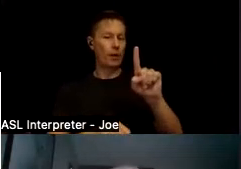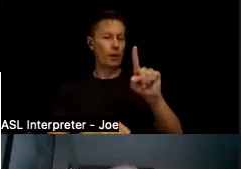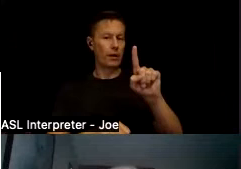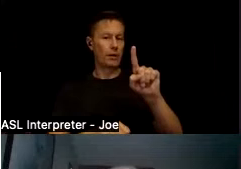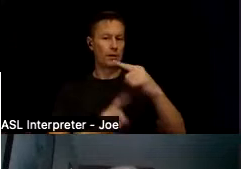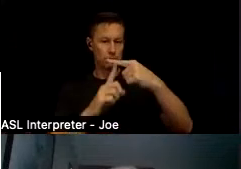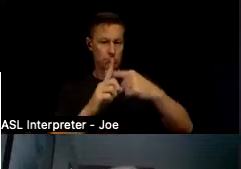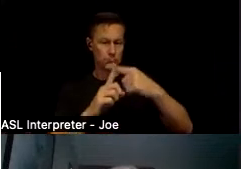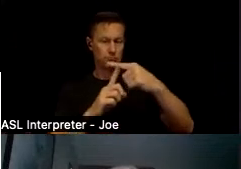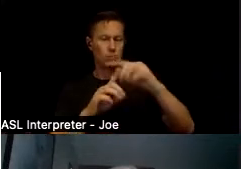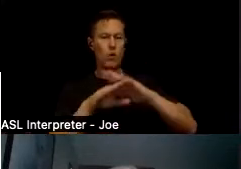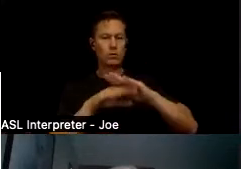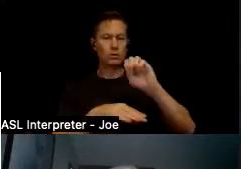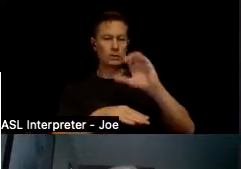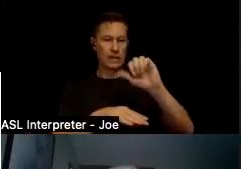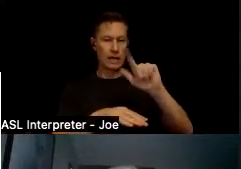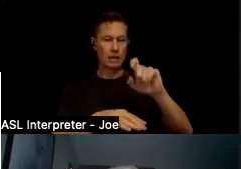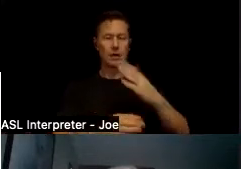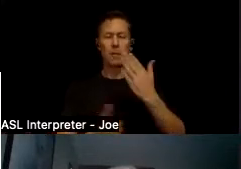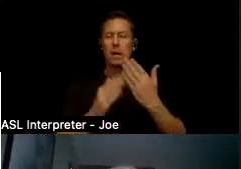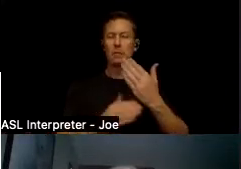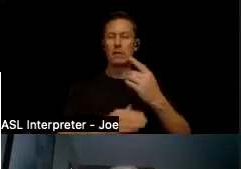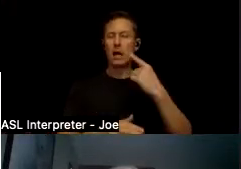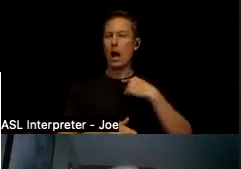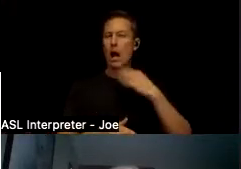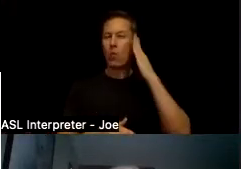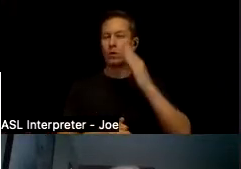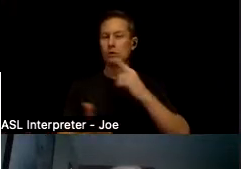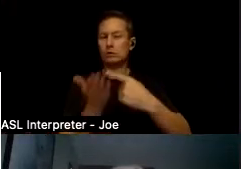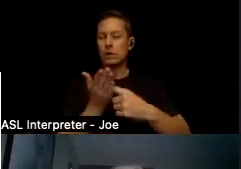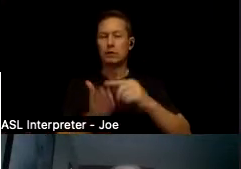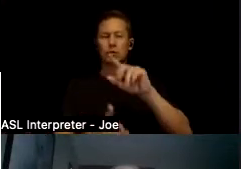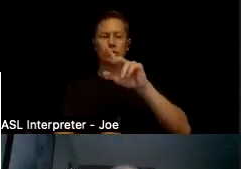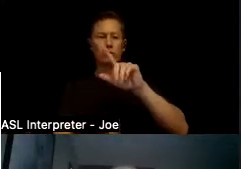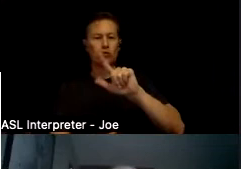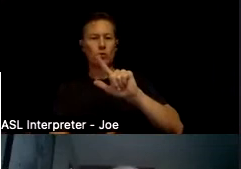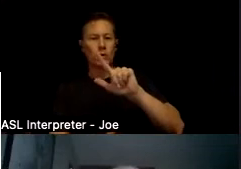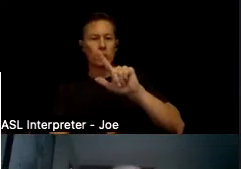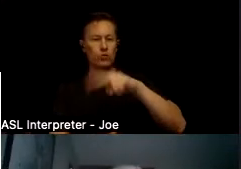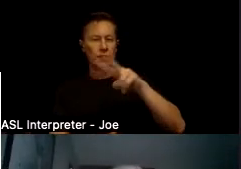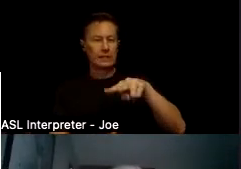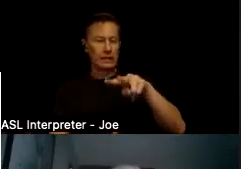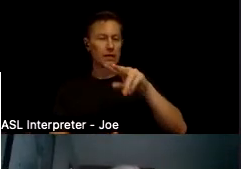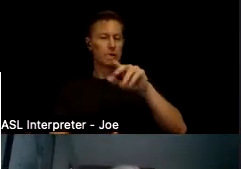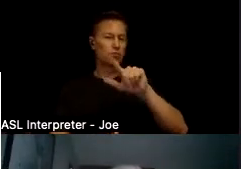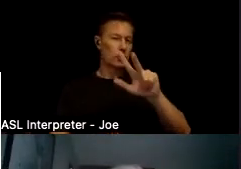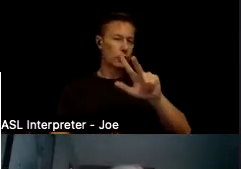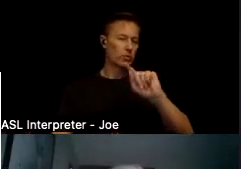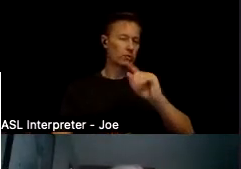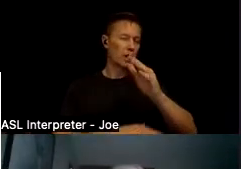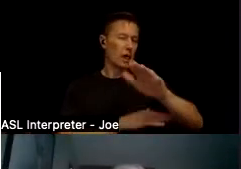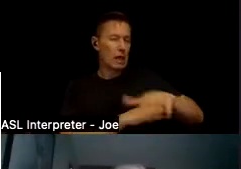me talk about the 22nd or the 23rd because that earthquake happened late in the day. It was April 22nd according to